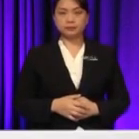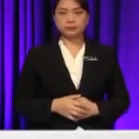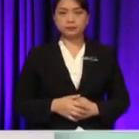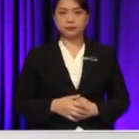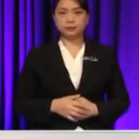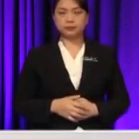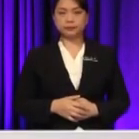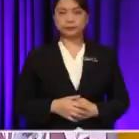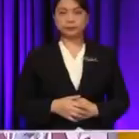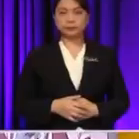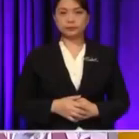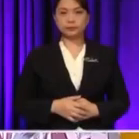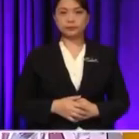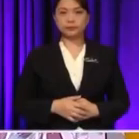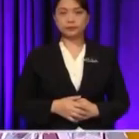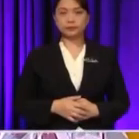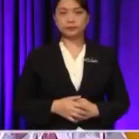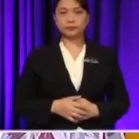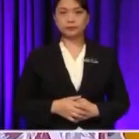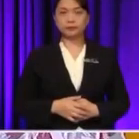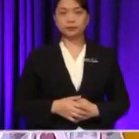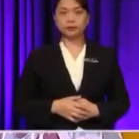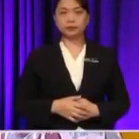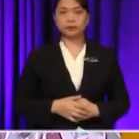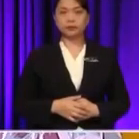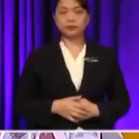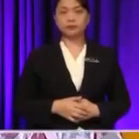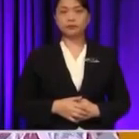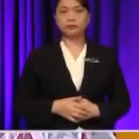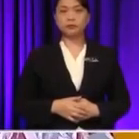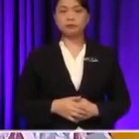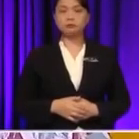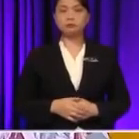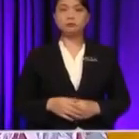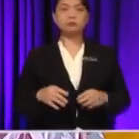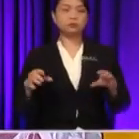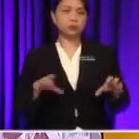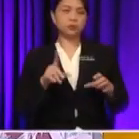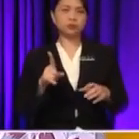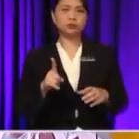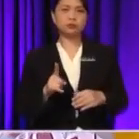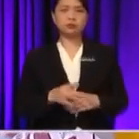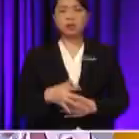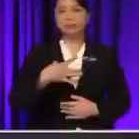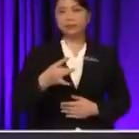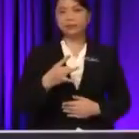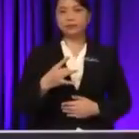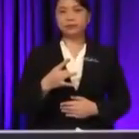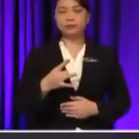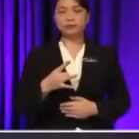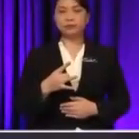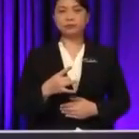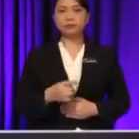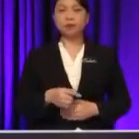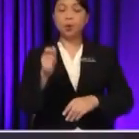question? Okay, for the next question, do you prefer wearing smart clothes or casual clothes most of the time? Wow, Sharifa has already raised her hand